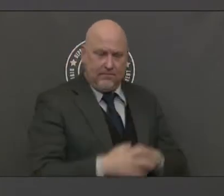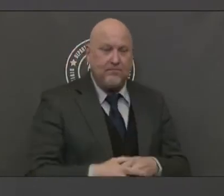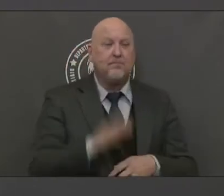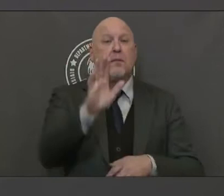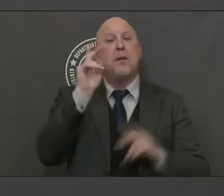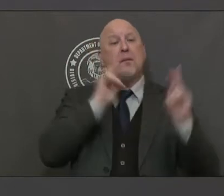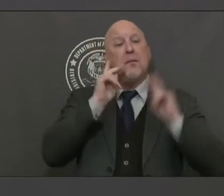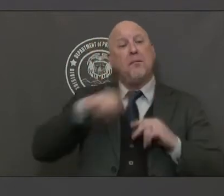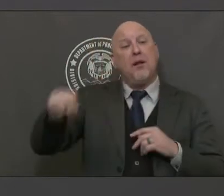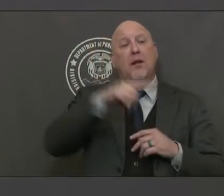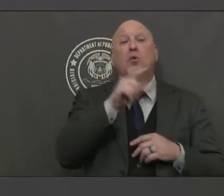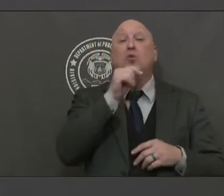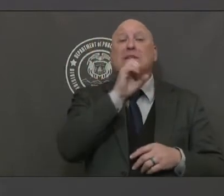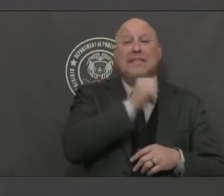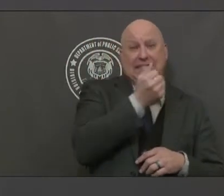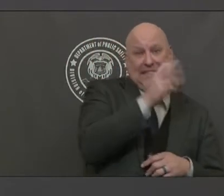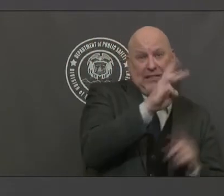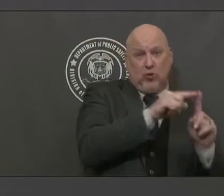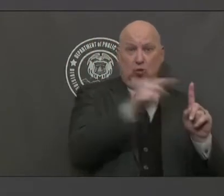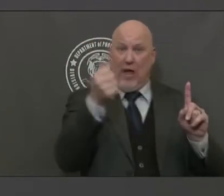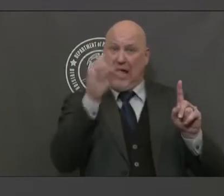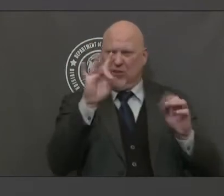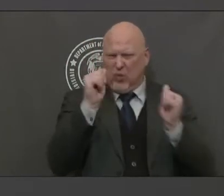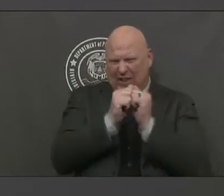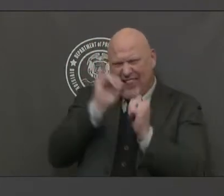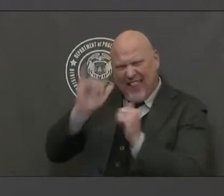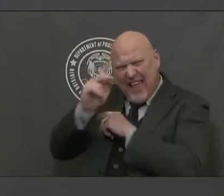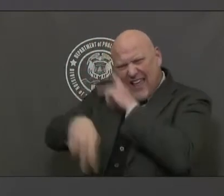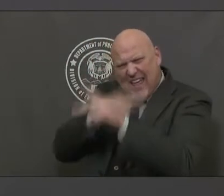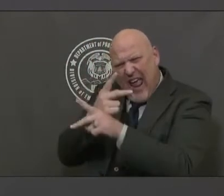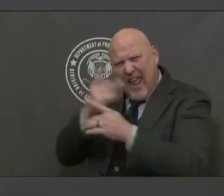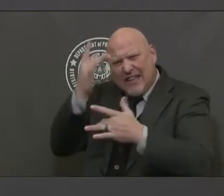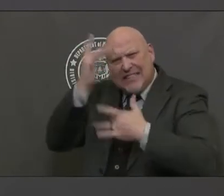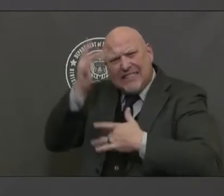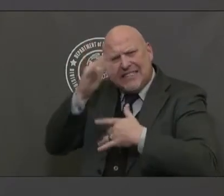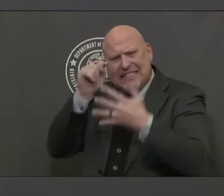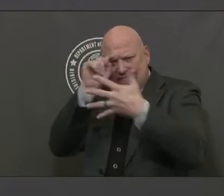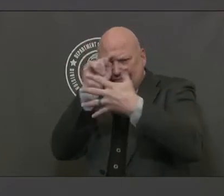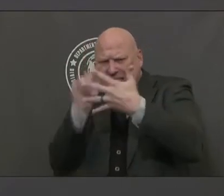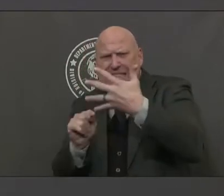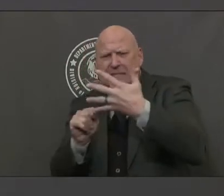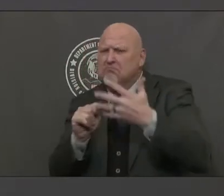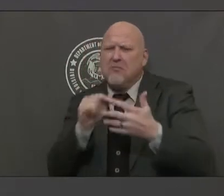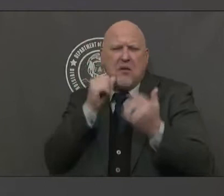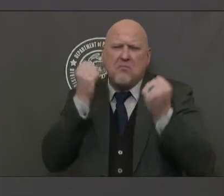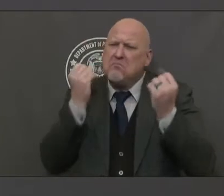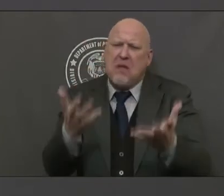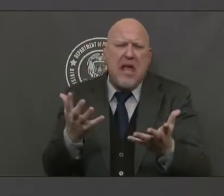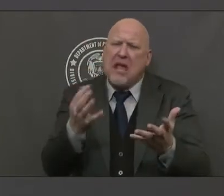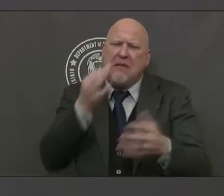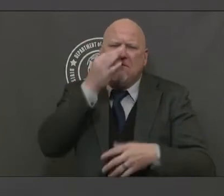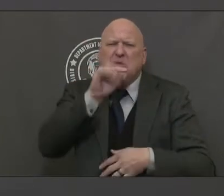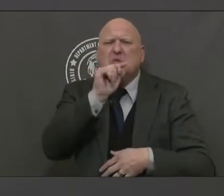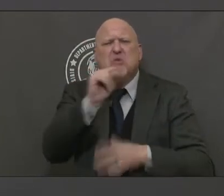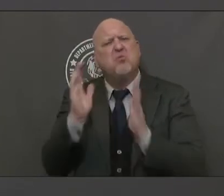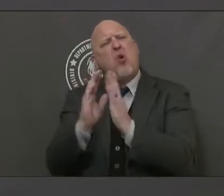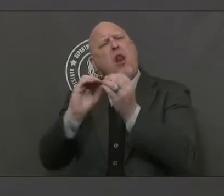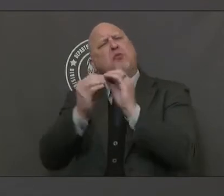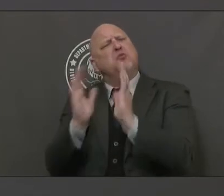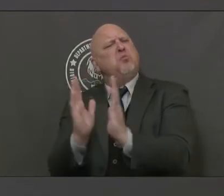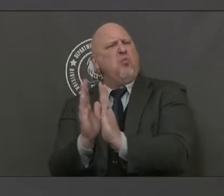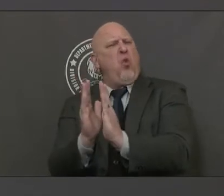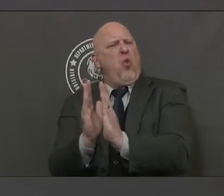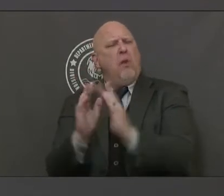vaccine. Now, I also need to say that most pharmacies may not have these new eligibility requirements updated in